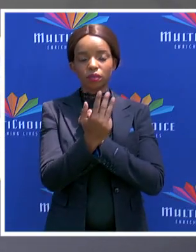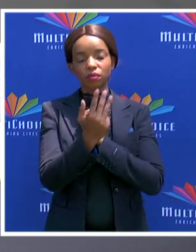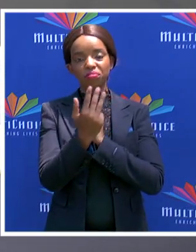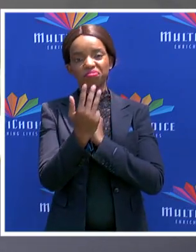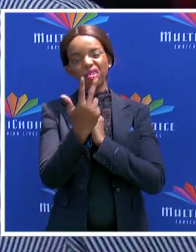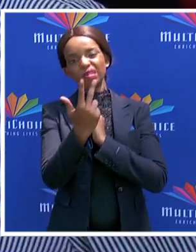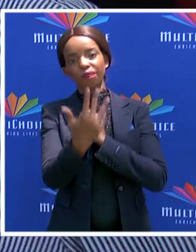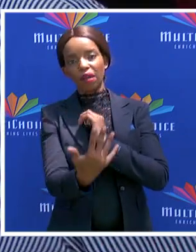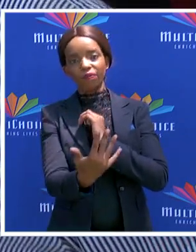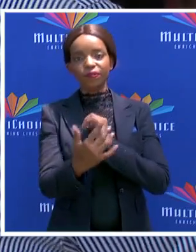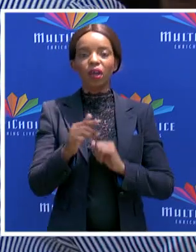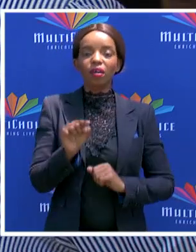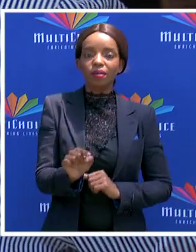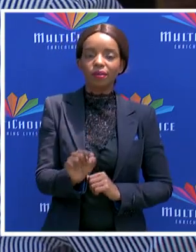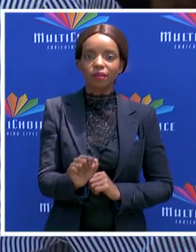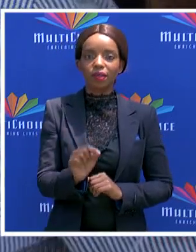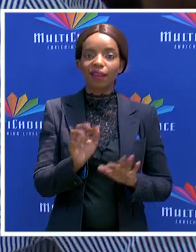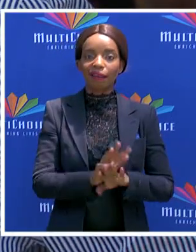1985. Can you believe that, guys?